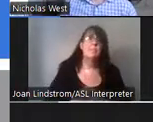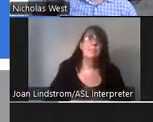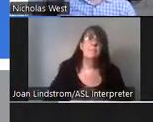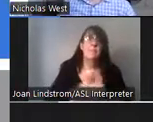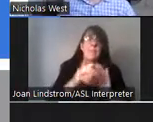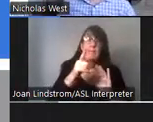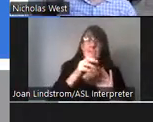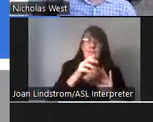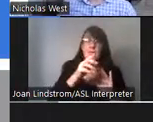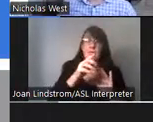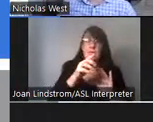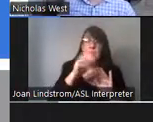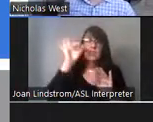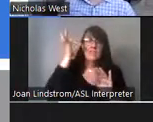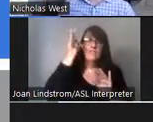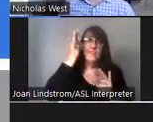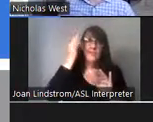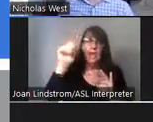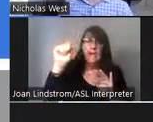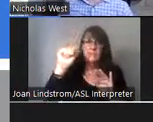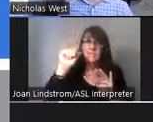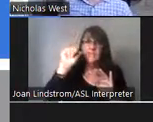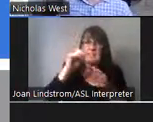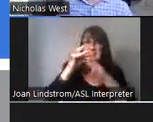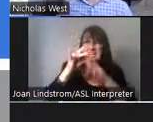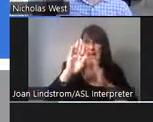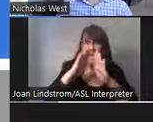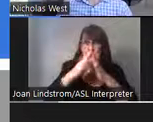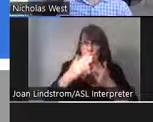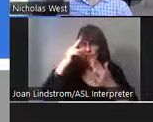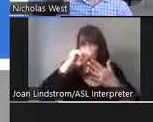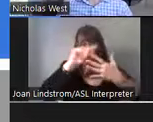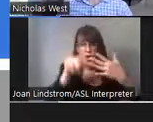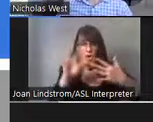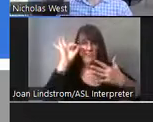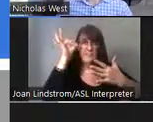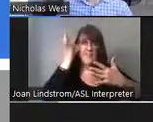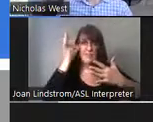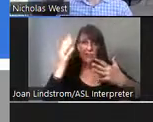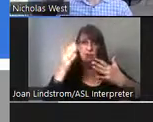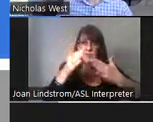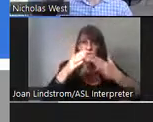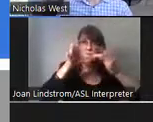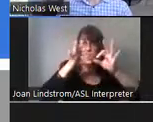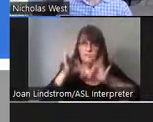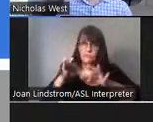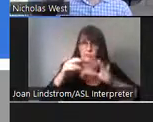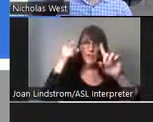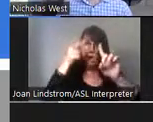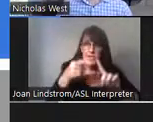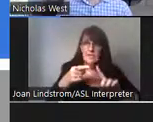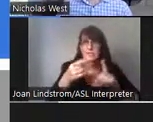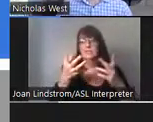So the FAR, the Federal Acquisition Regulations, is the guidebook for all of the federal acquisition certifications. It targets